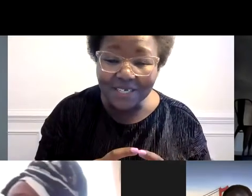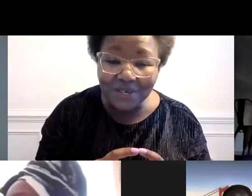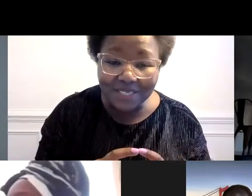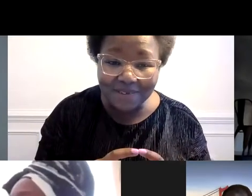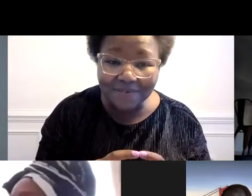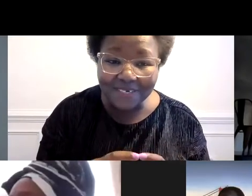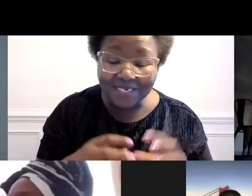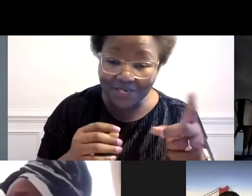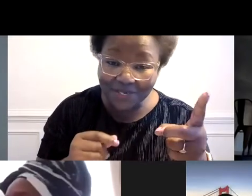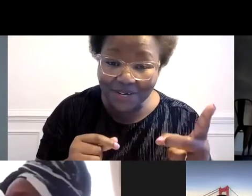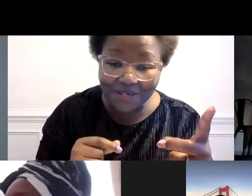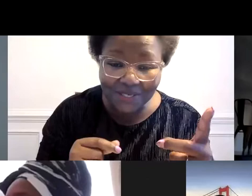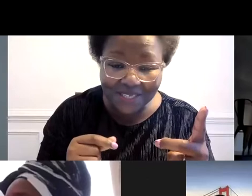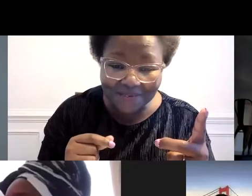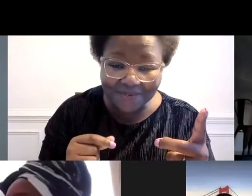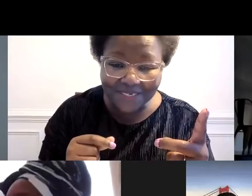it. Joseph,